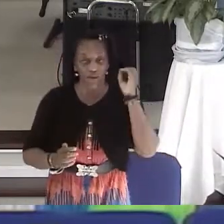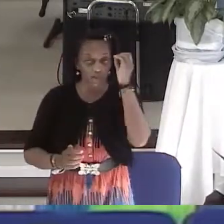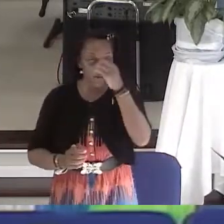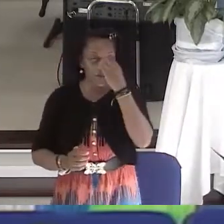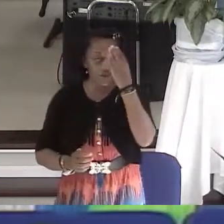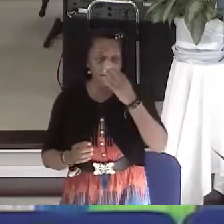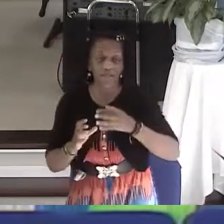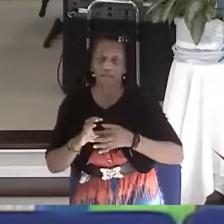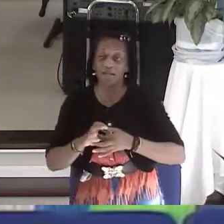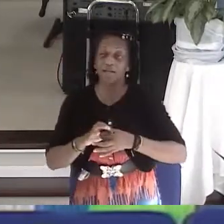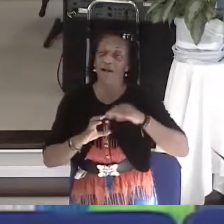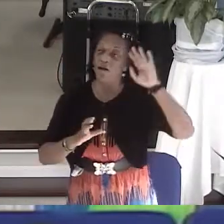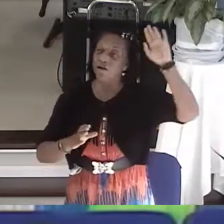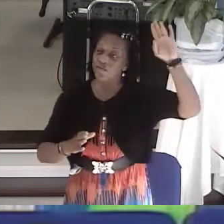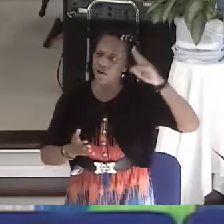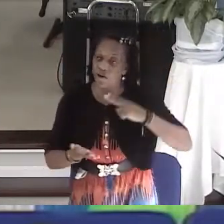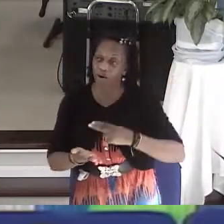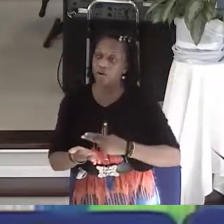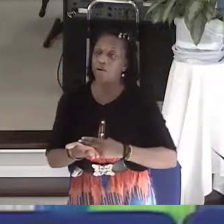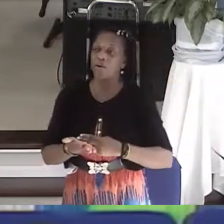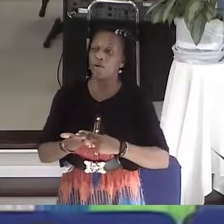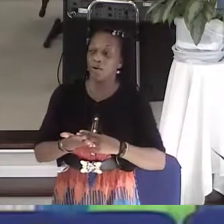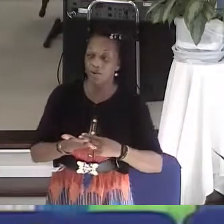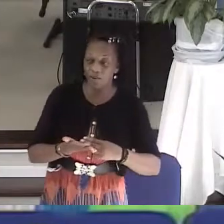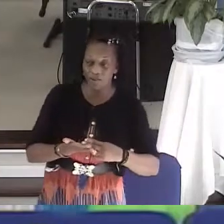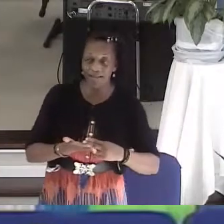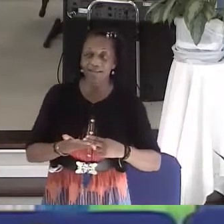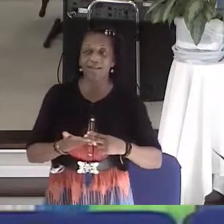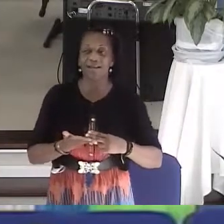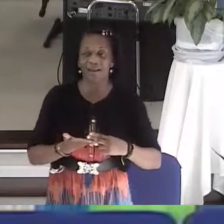In the beauty of your